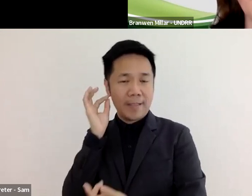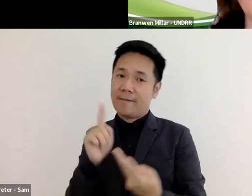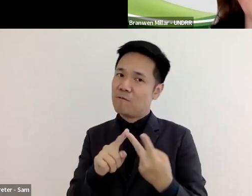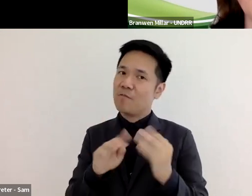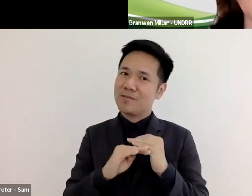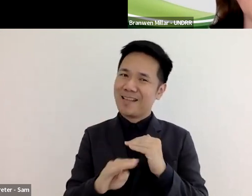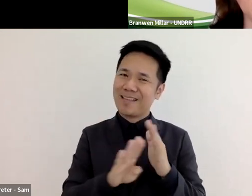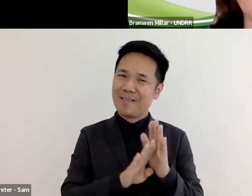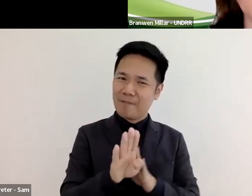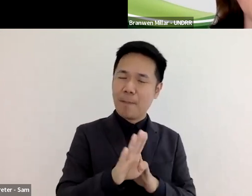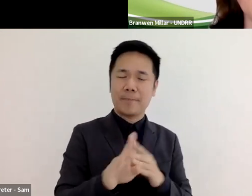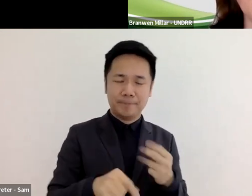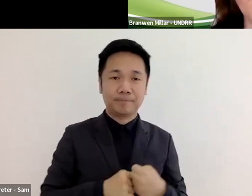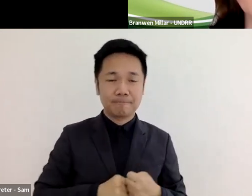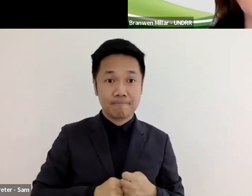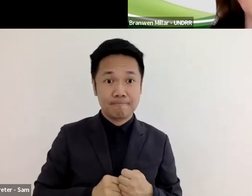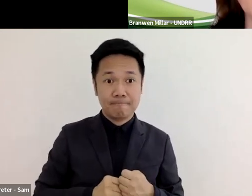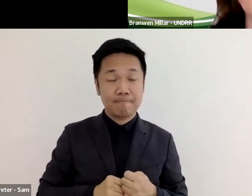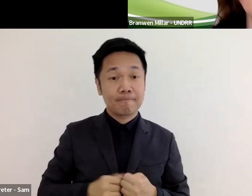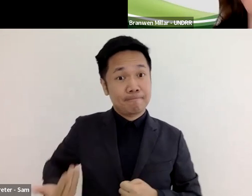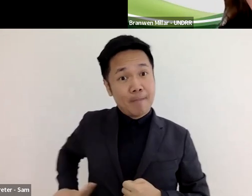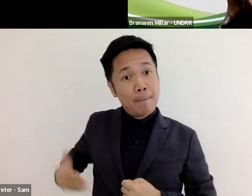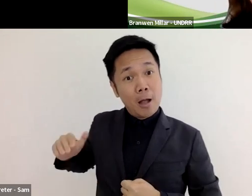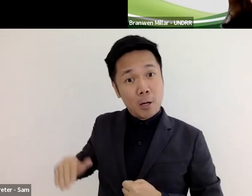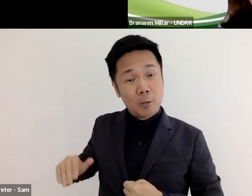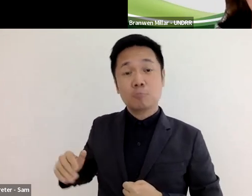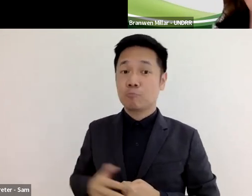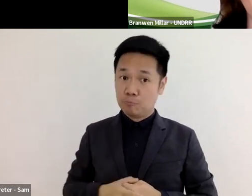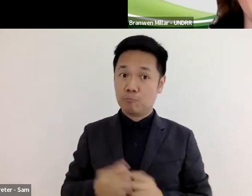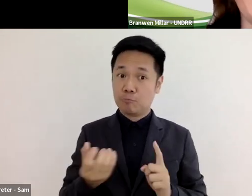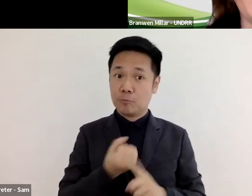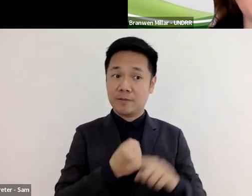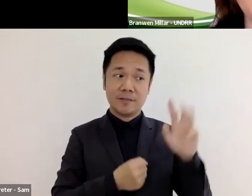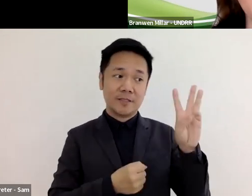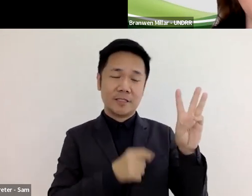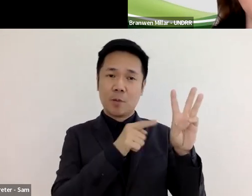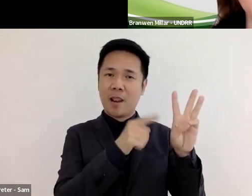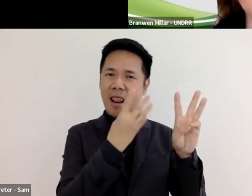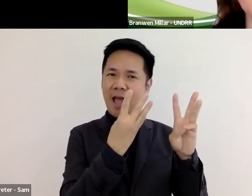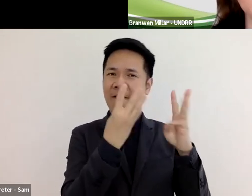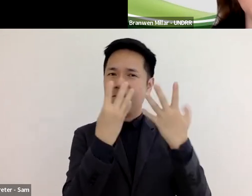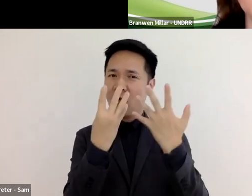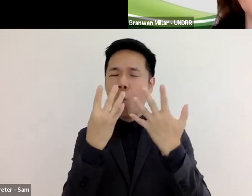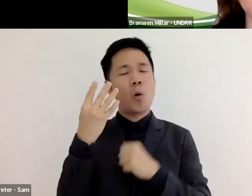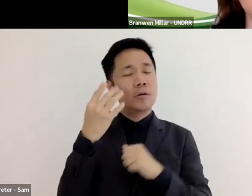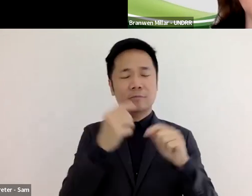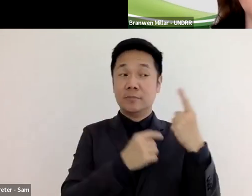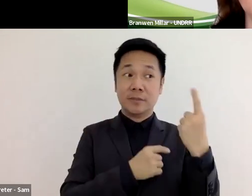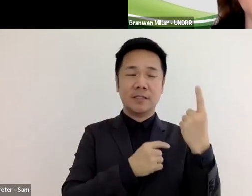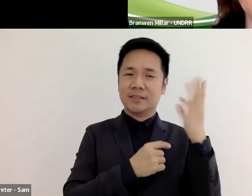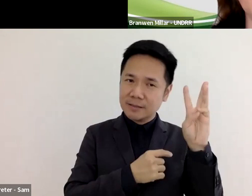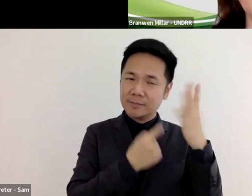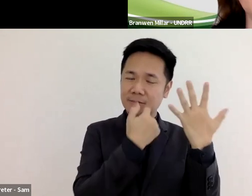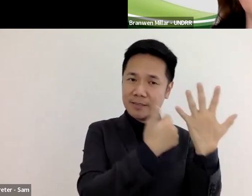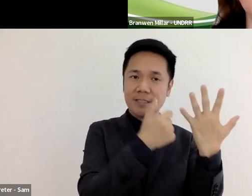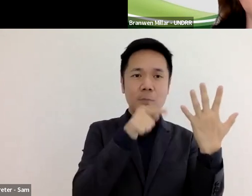development. We'll be happy to know that Bangladesh has achieved 6.94% growth this year, despite of